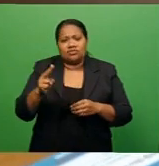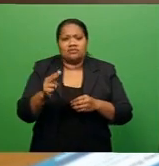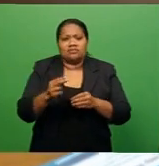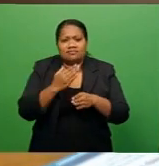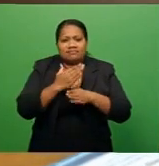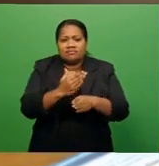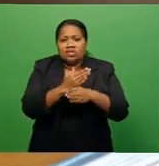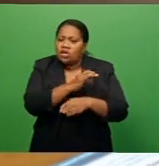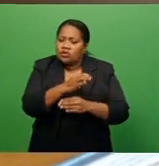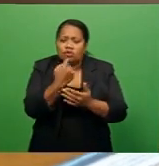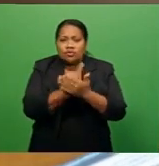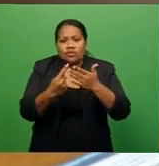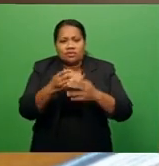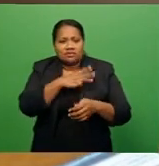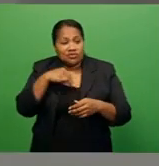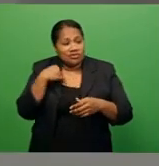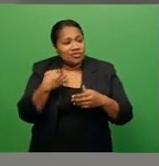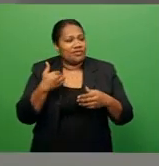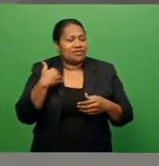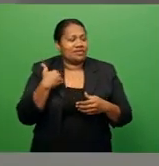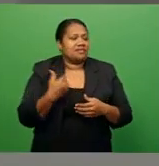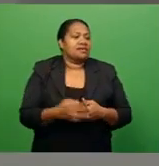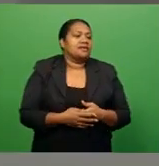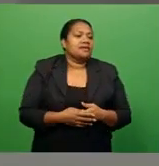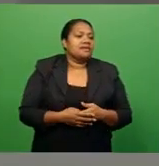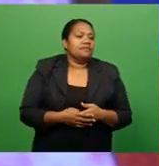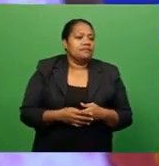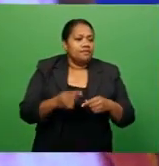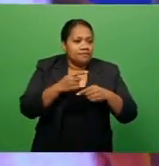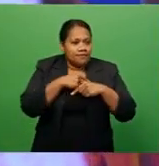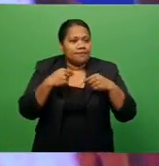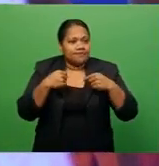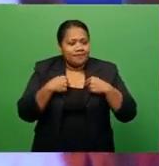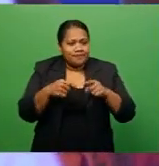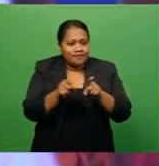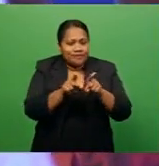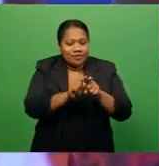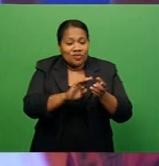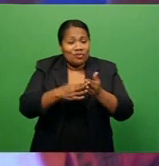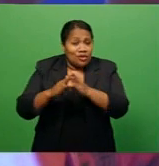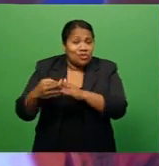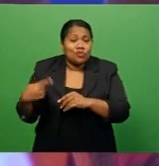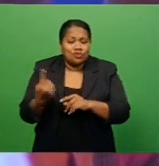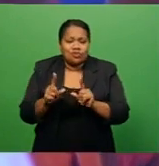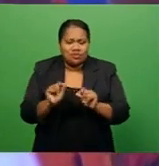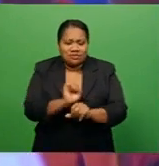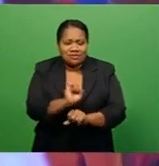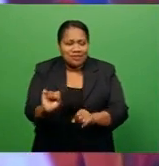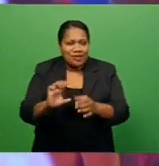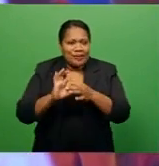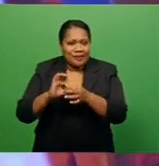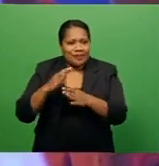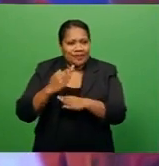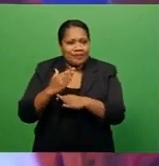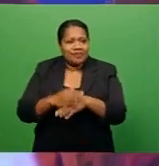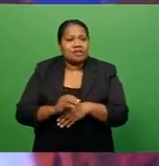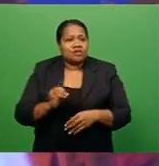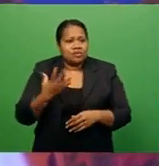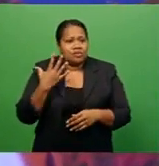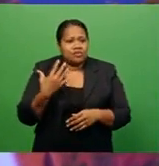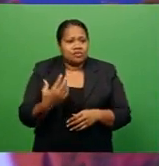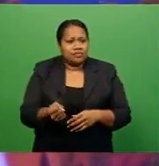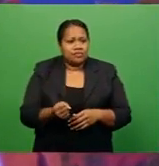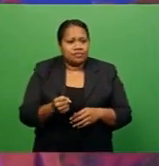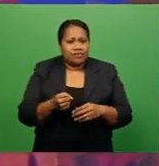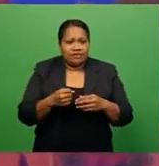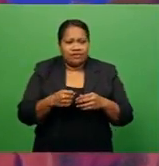but we owe it to also the community who've played their part. 476 Fijians are deployed in 6 missions. There have been